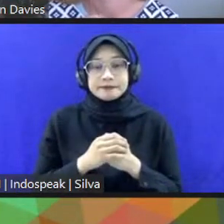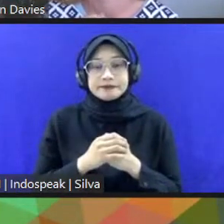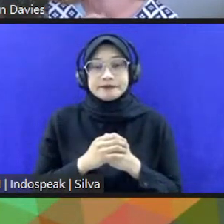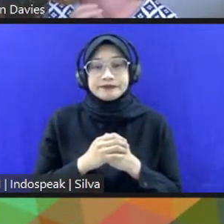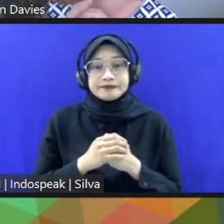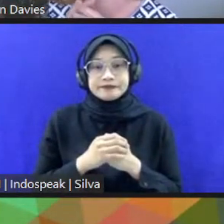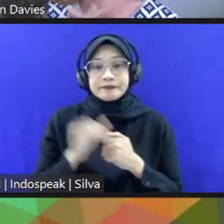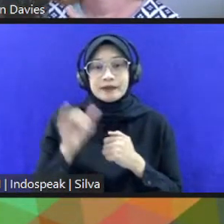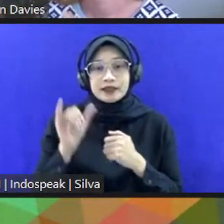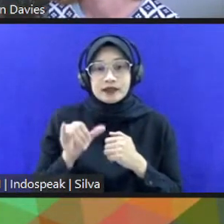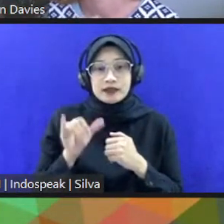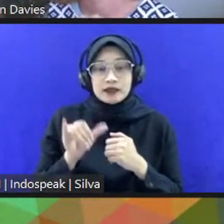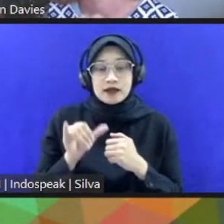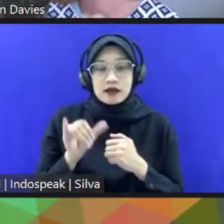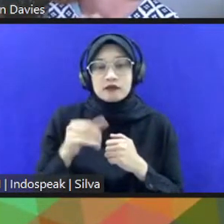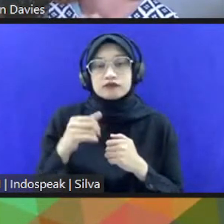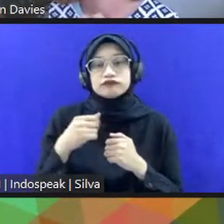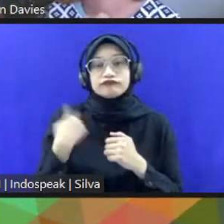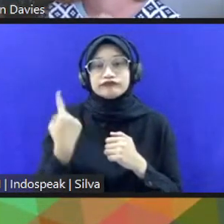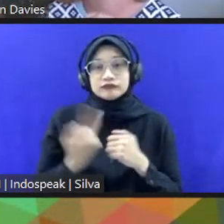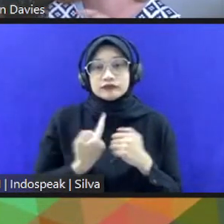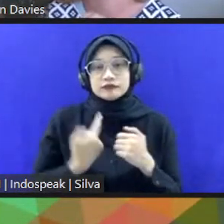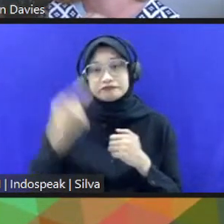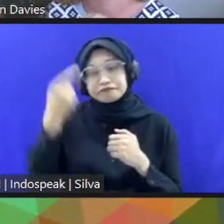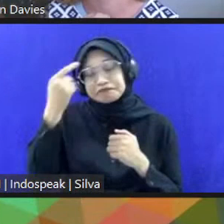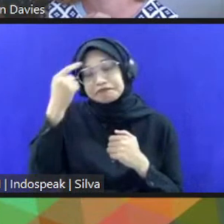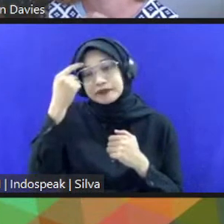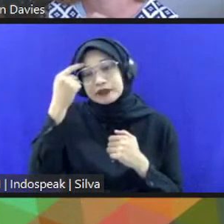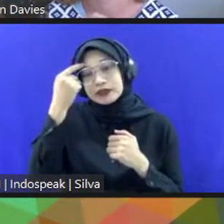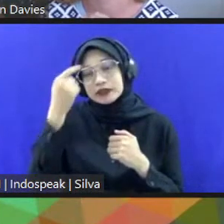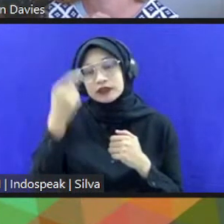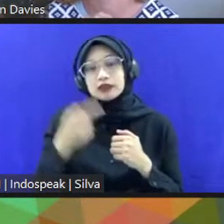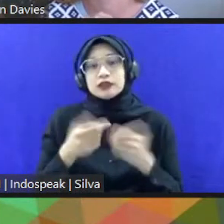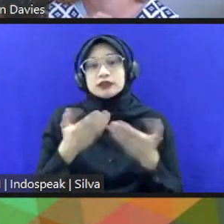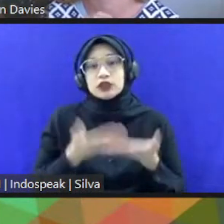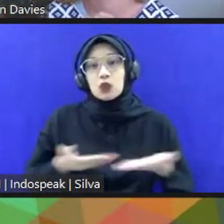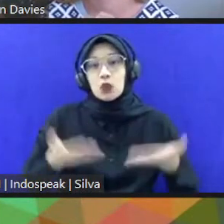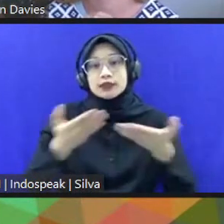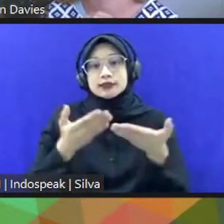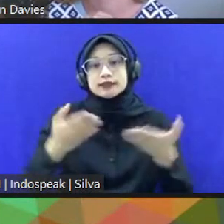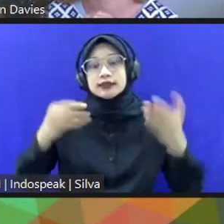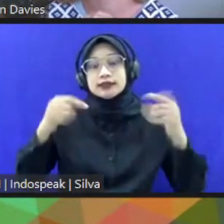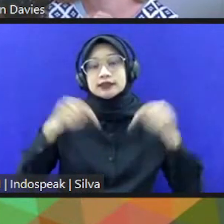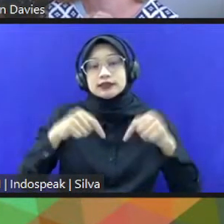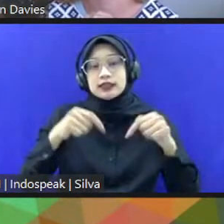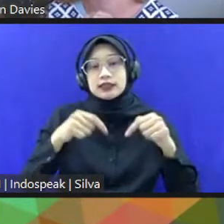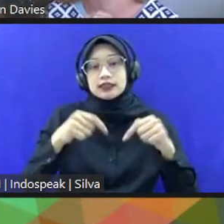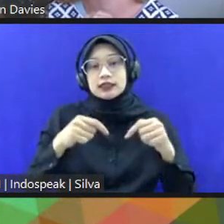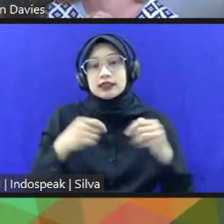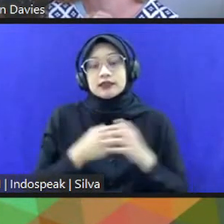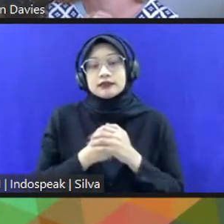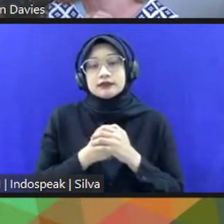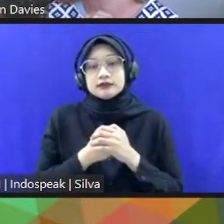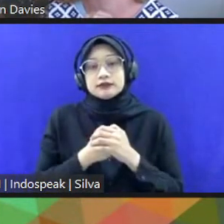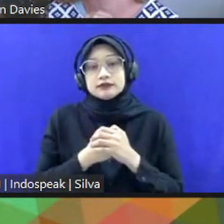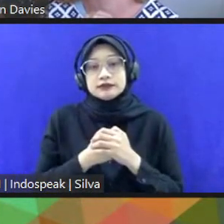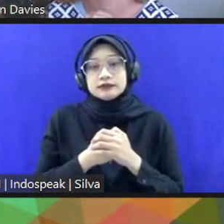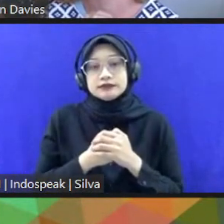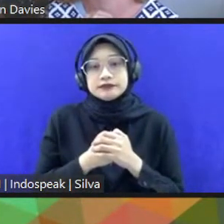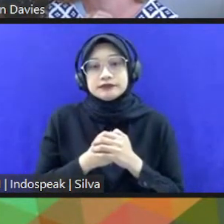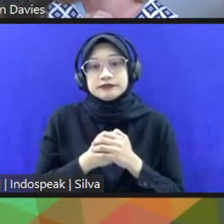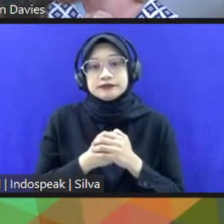that the current situation is actually open up the opportunity for